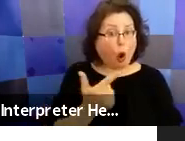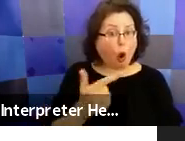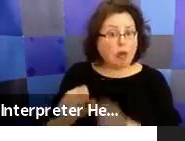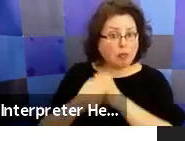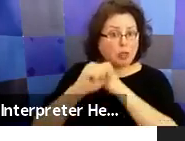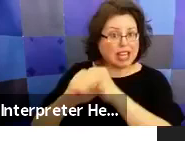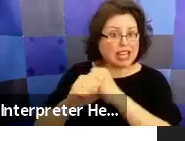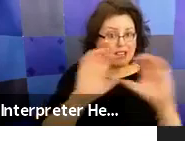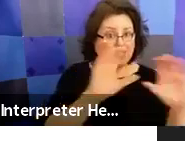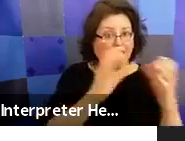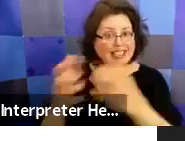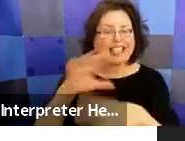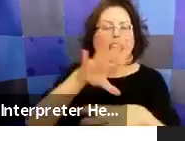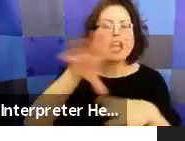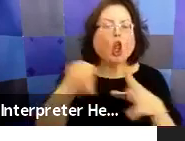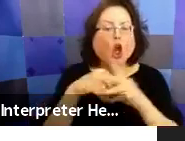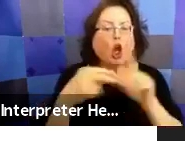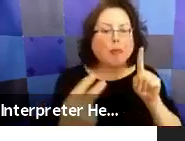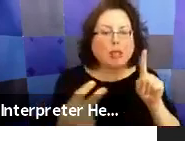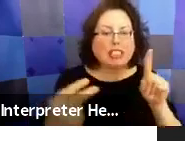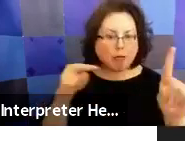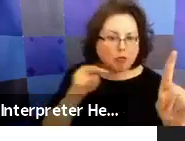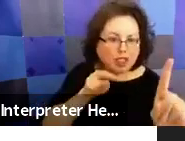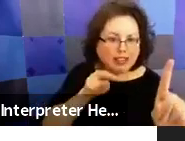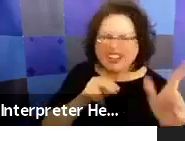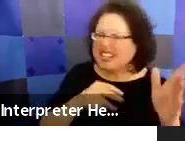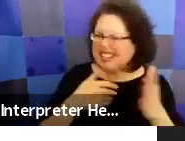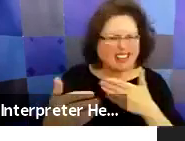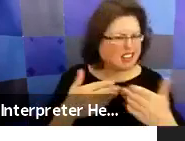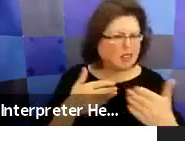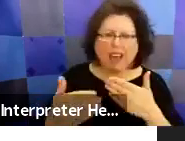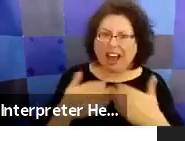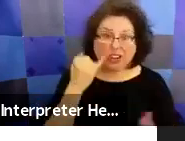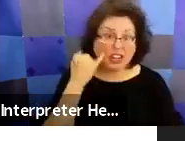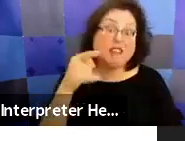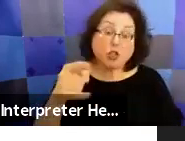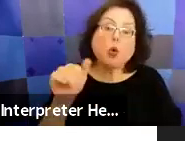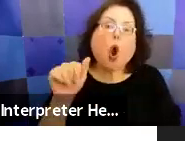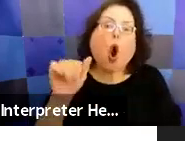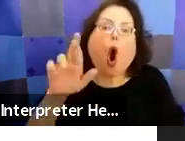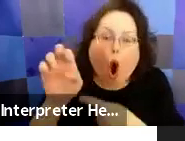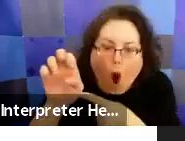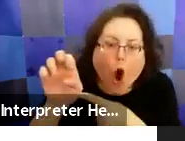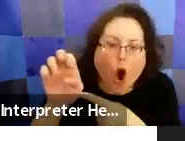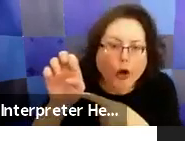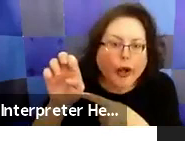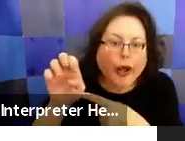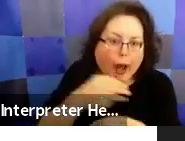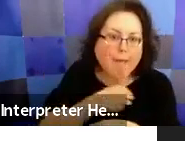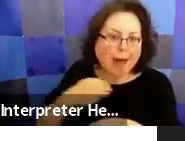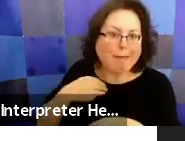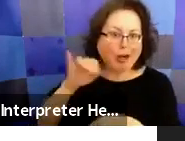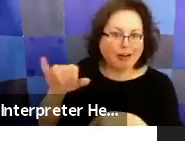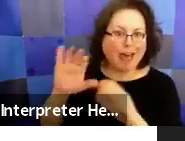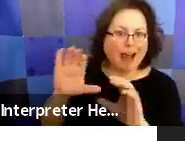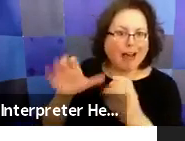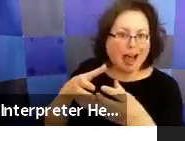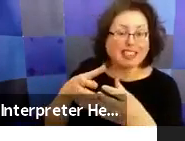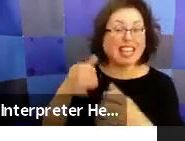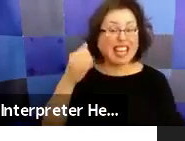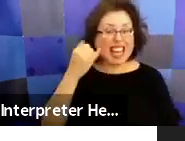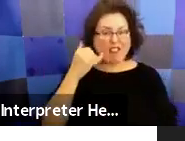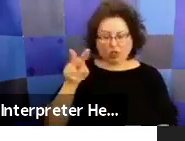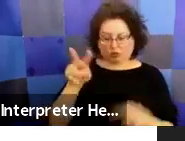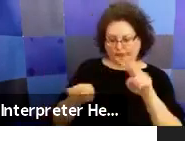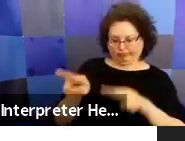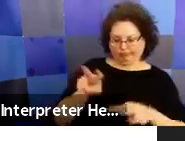include a perception. And so it doesn't matter actually if you are a member of a certain protected class, if you are